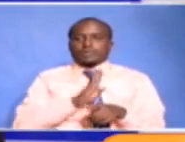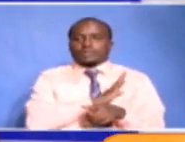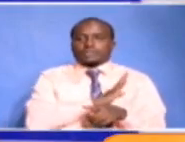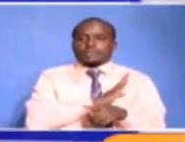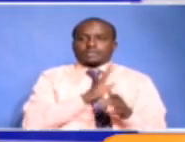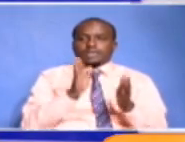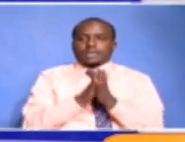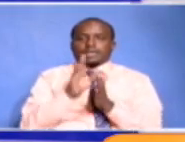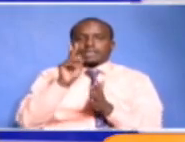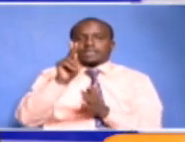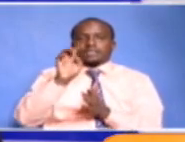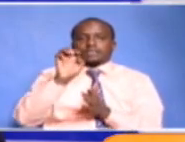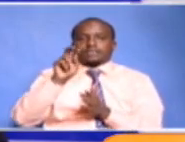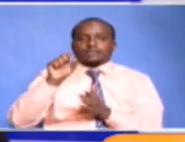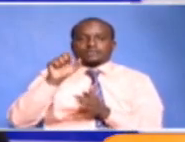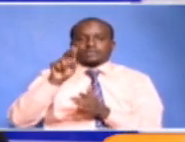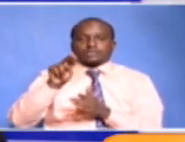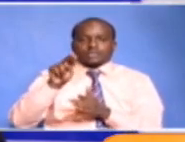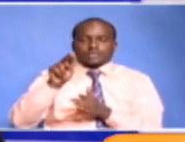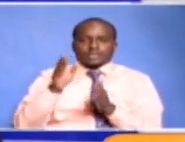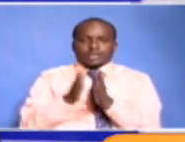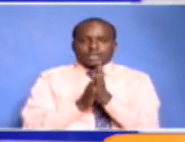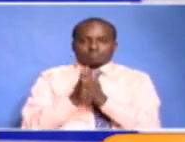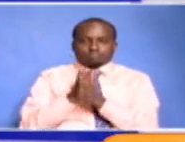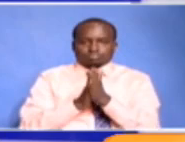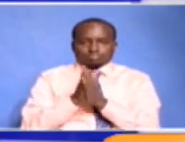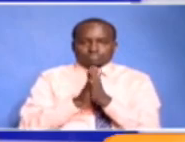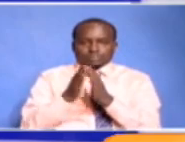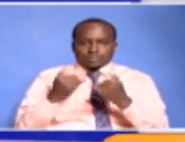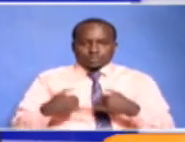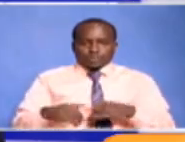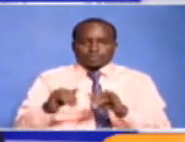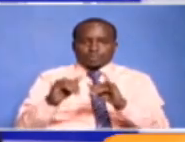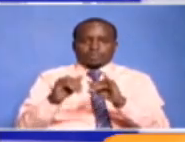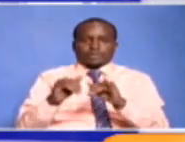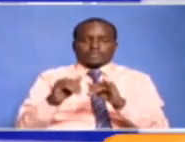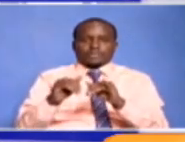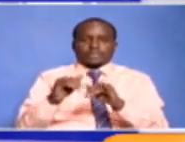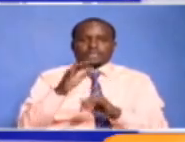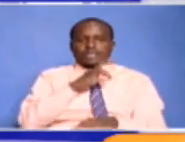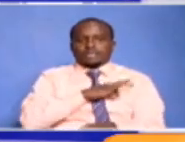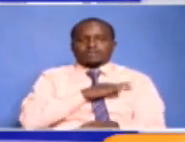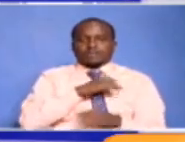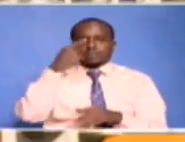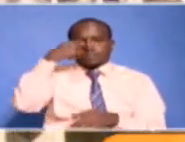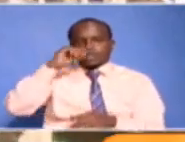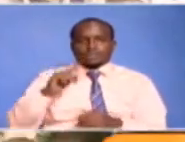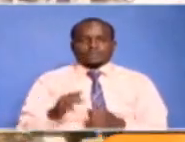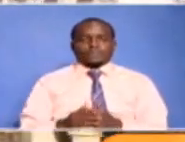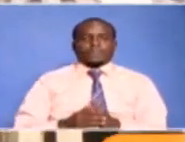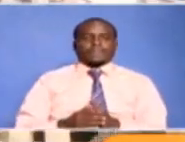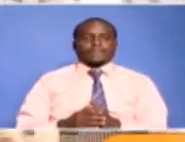by KenGen, and we look forward to implementing the dividend policy.